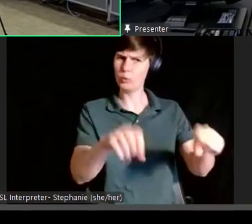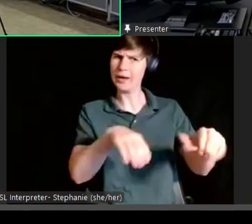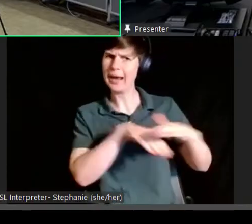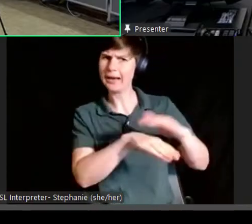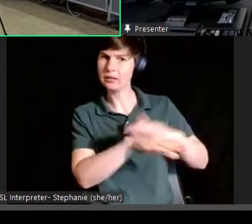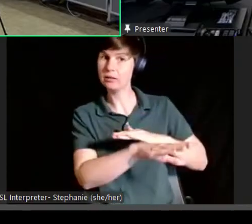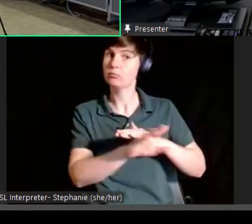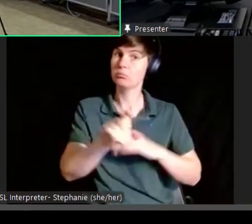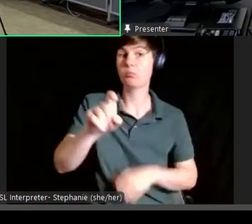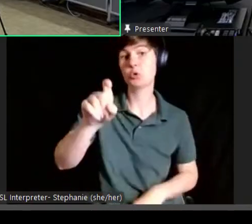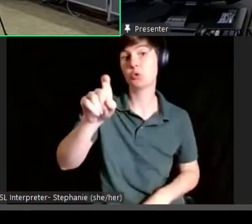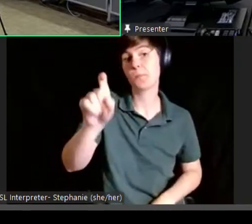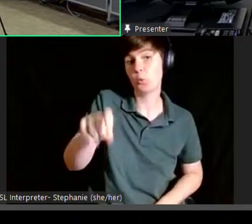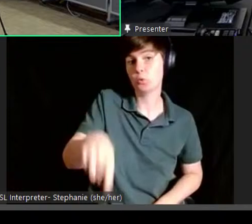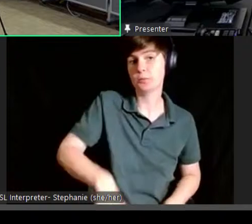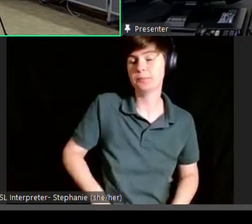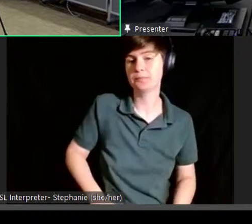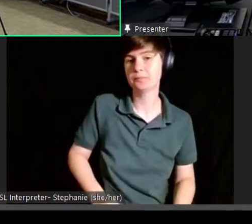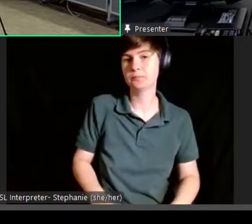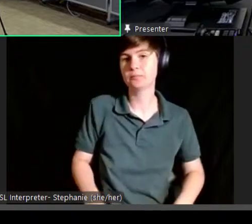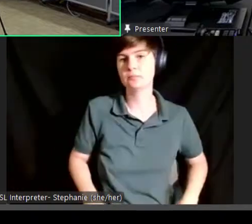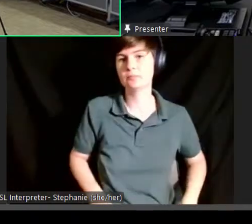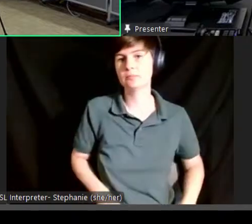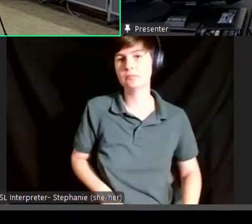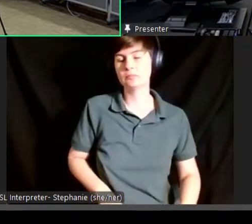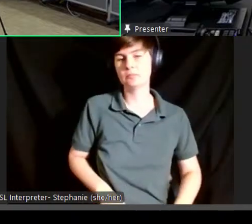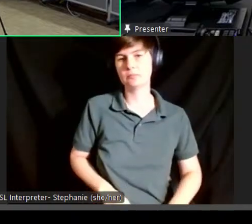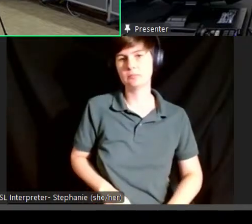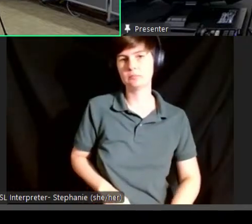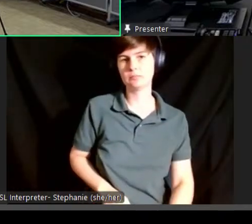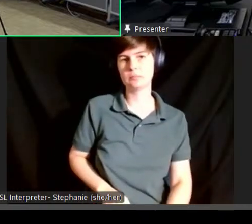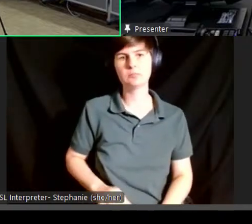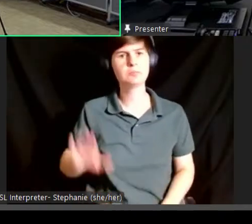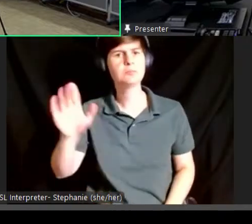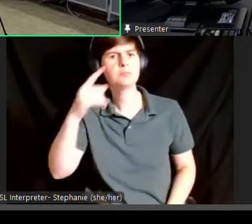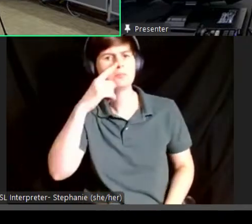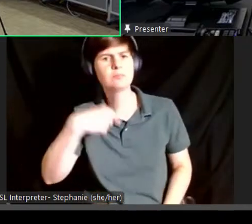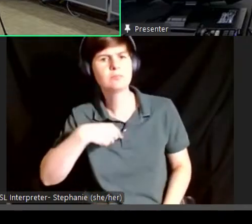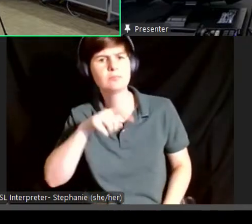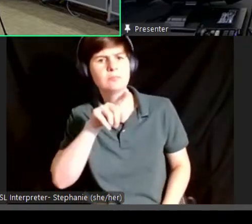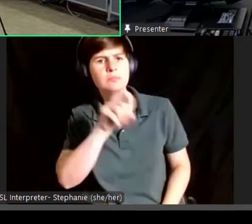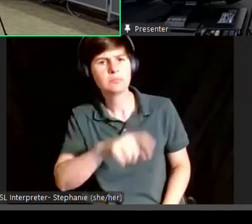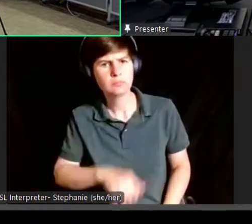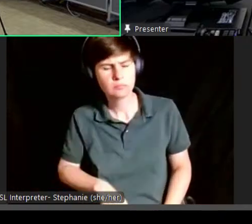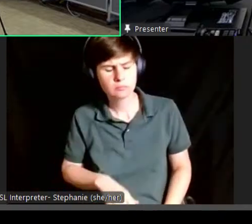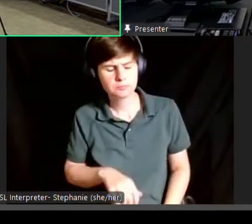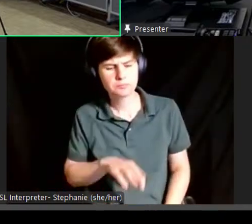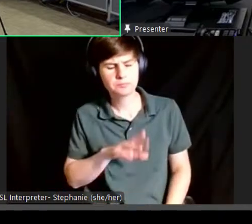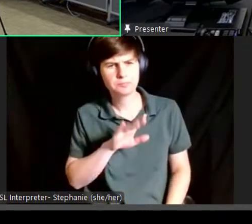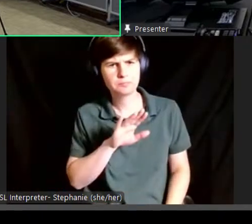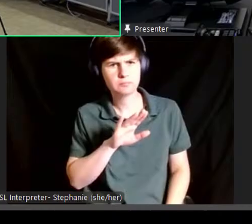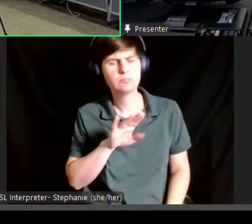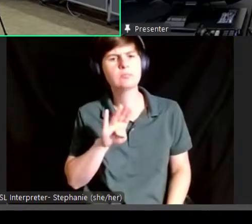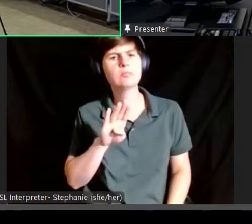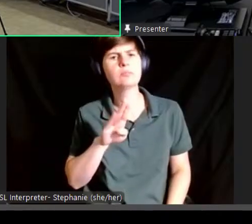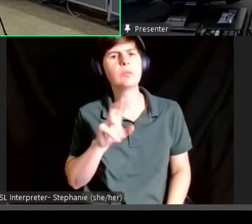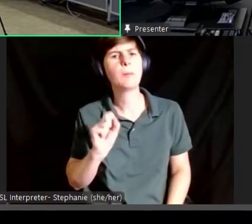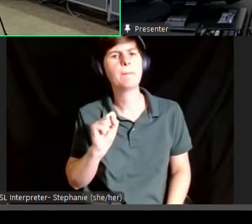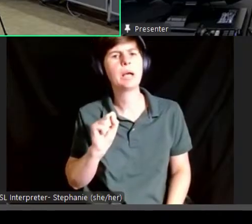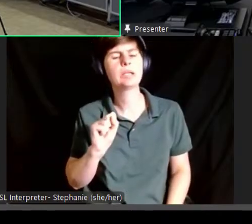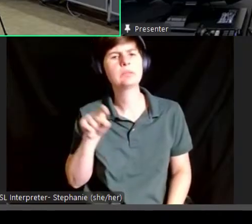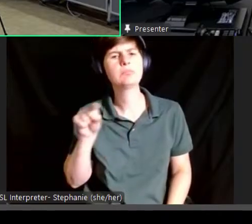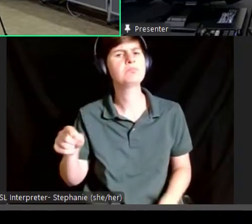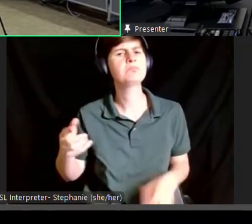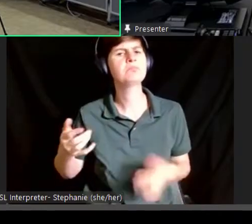to be the case, so. Can I ask you a question? Are we live? Yeah. What is the procedures right now?